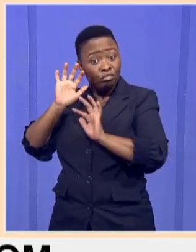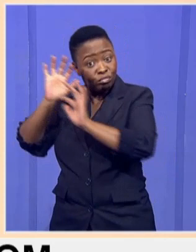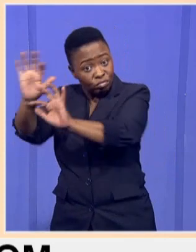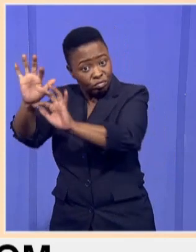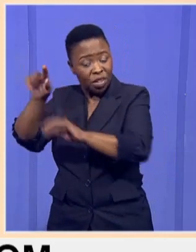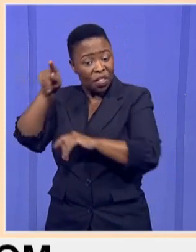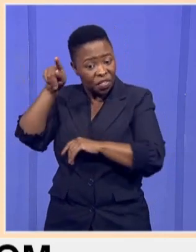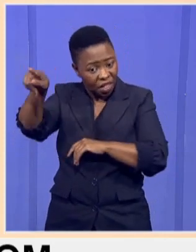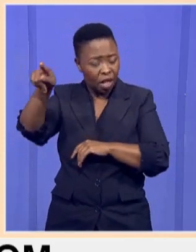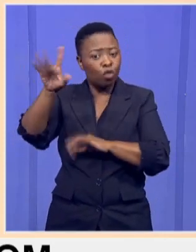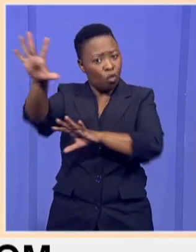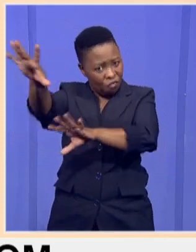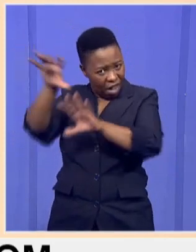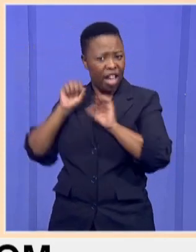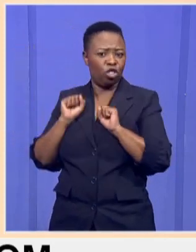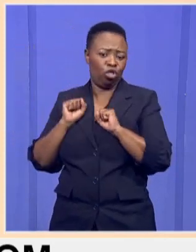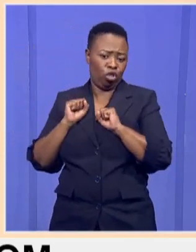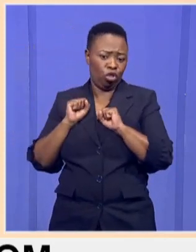and fetched them.